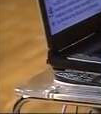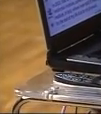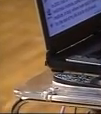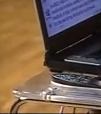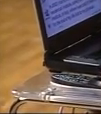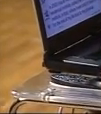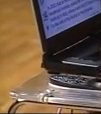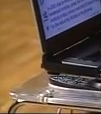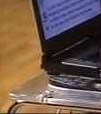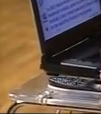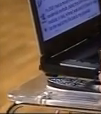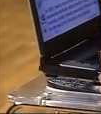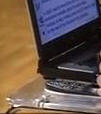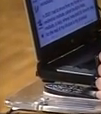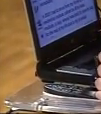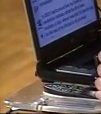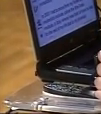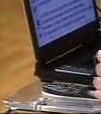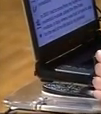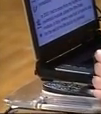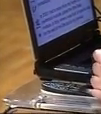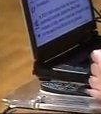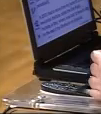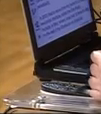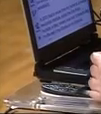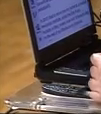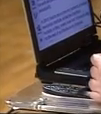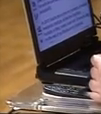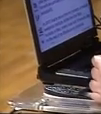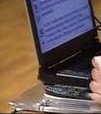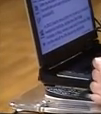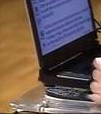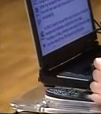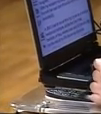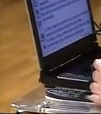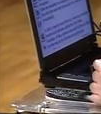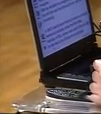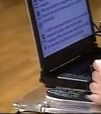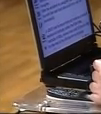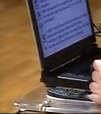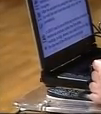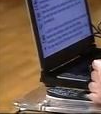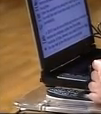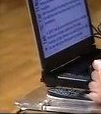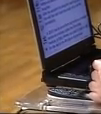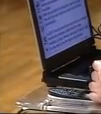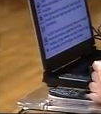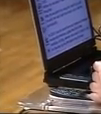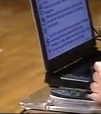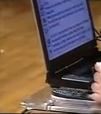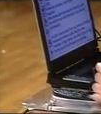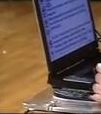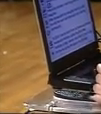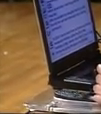So this is, if you'd like to... My name is Diamante and I am 55 years old. I became quadriplegic due to a